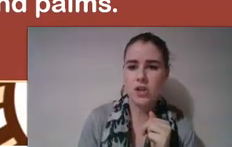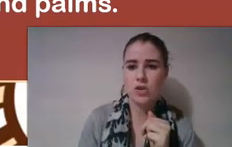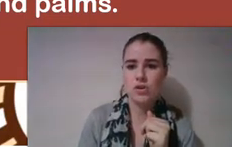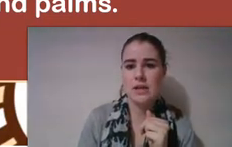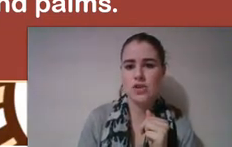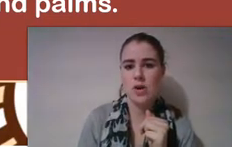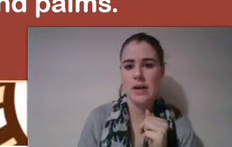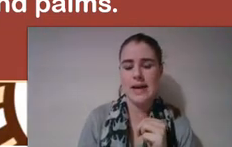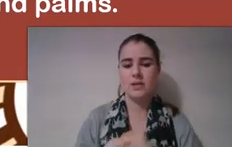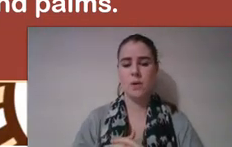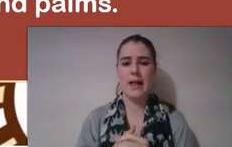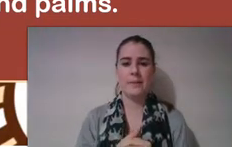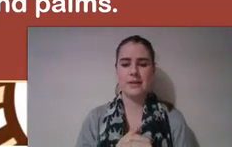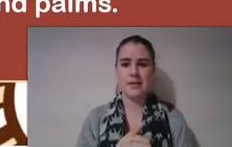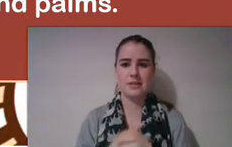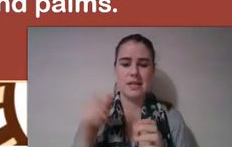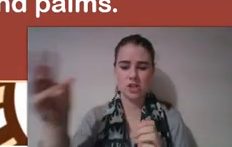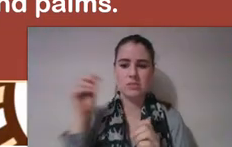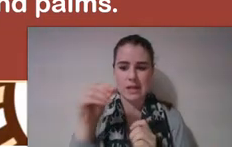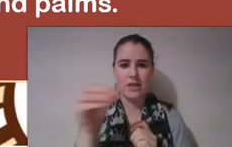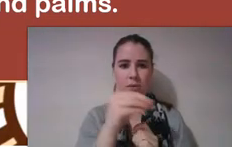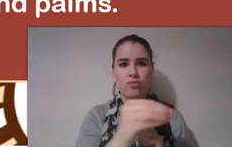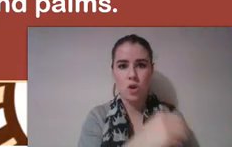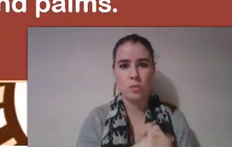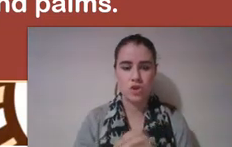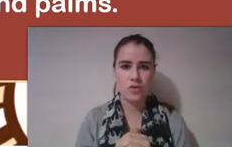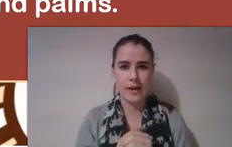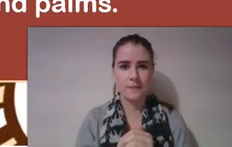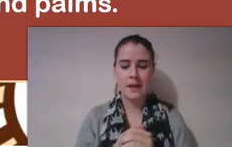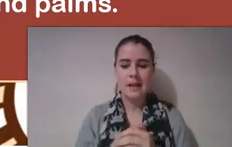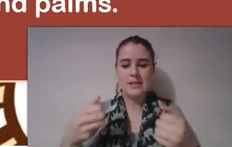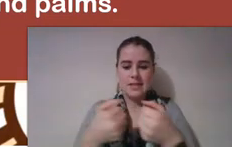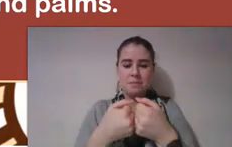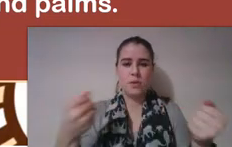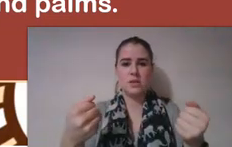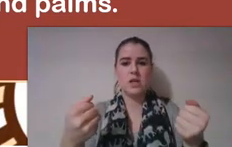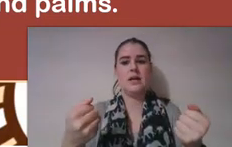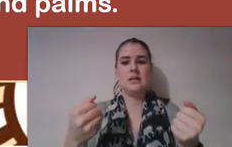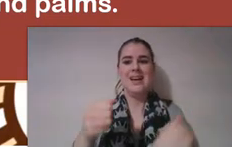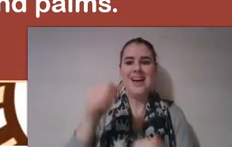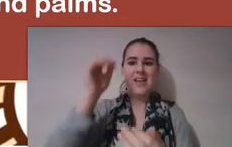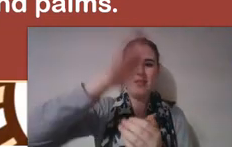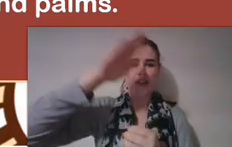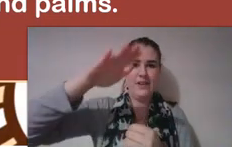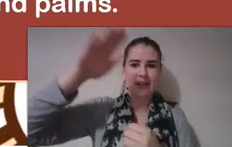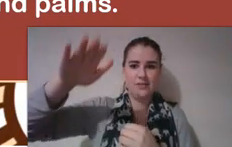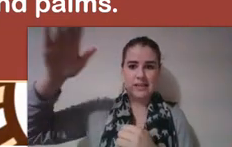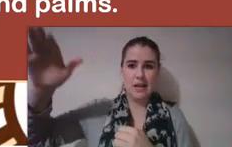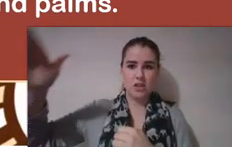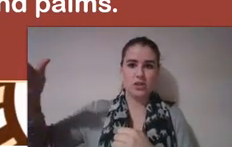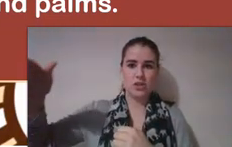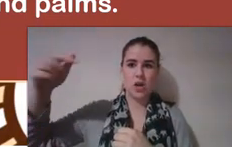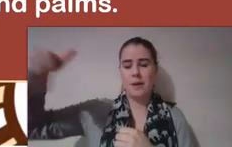you can see they're usually dried out. And what will happen is they'll stitch them together with rope or string that's then pulled tight, and then they're